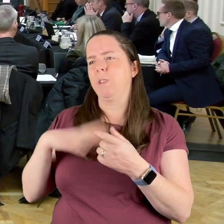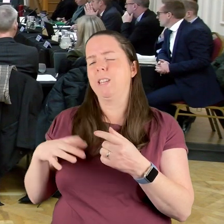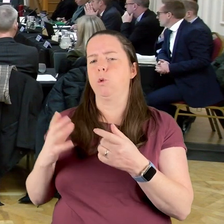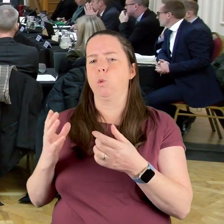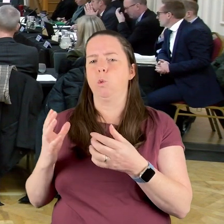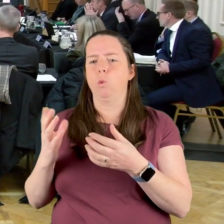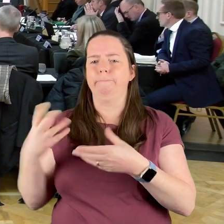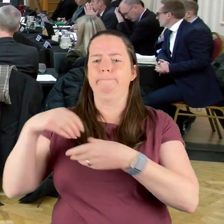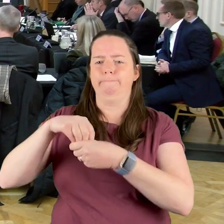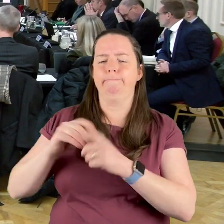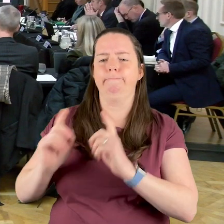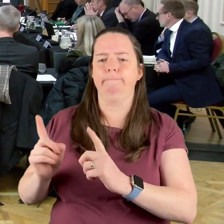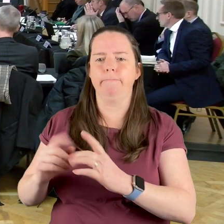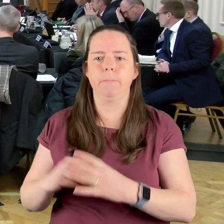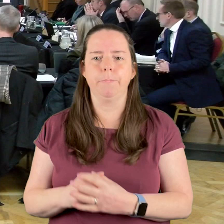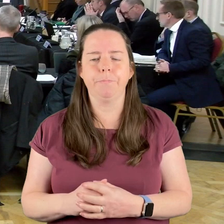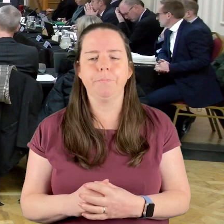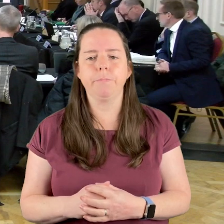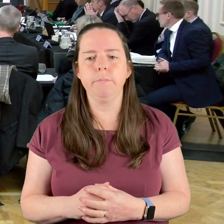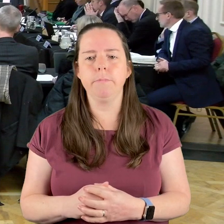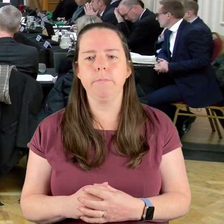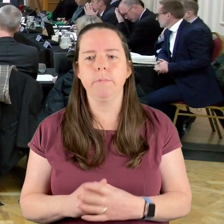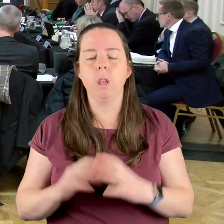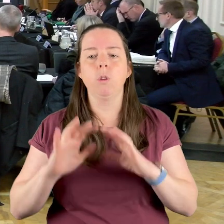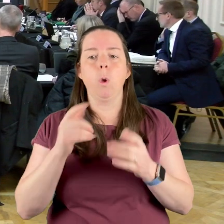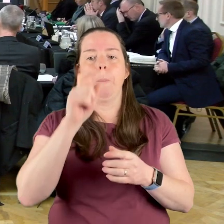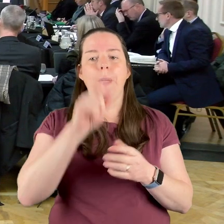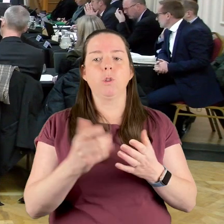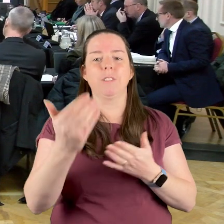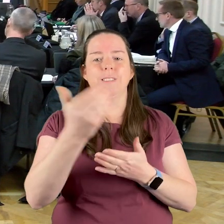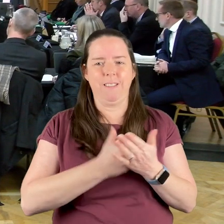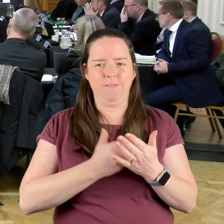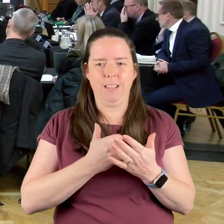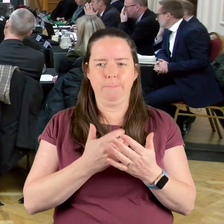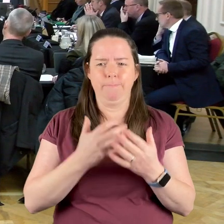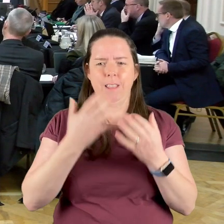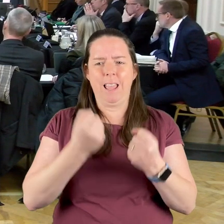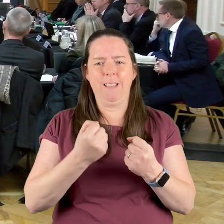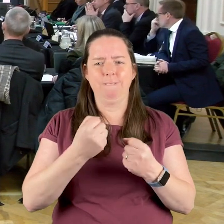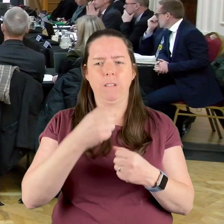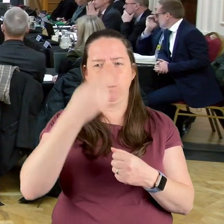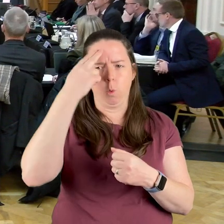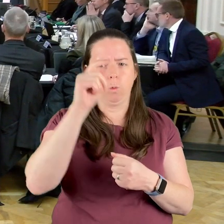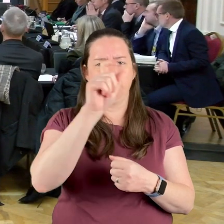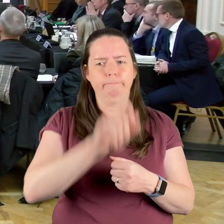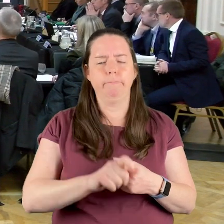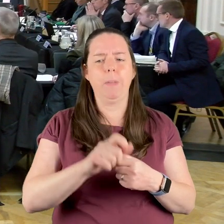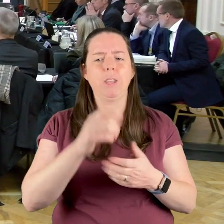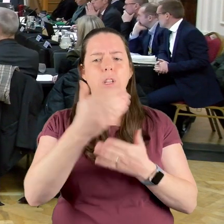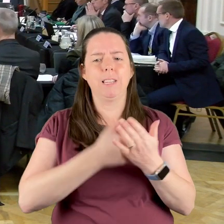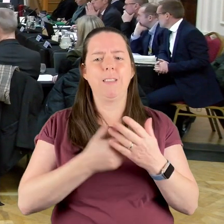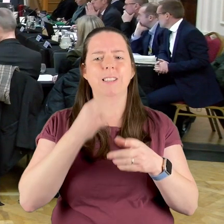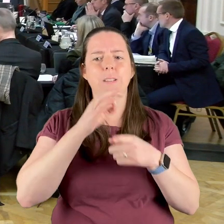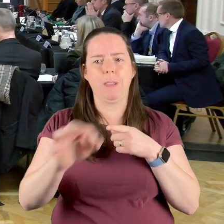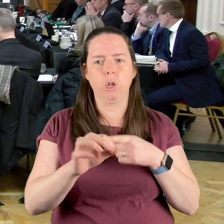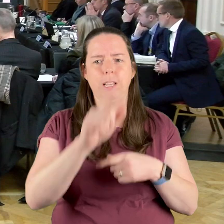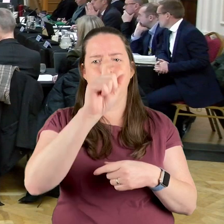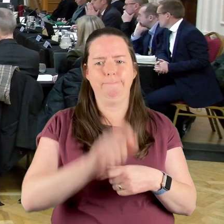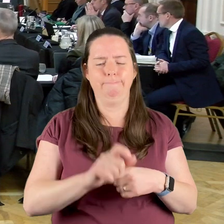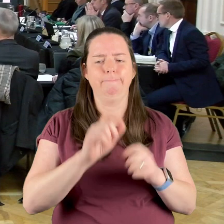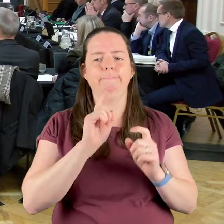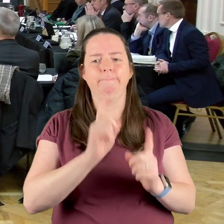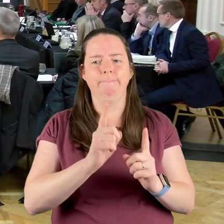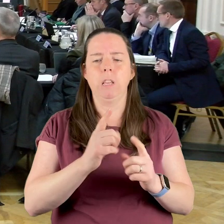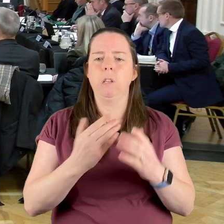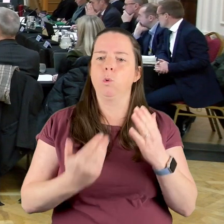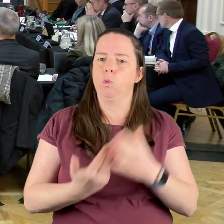ICB, because yes, that seems where, as a board, we need to bring that back together. So all the patient safety, there's what they